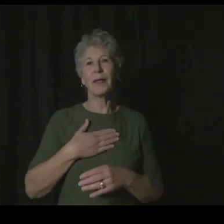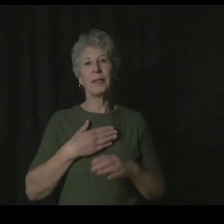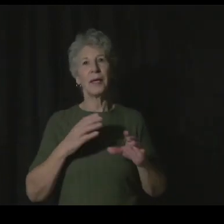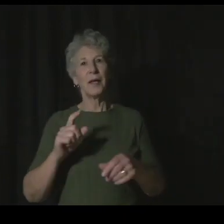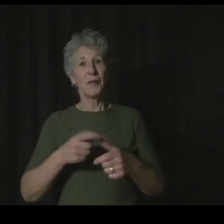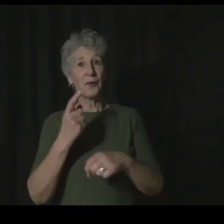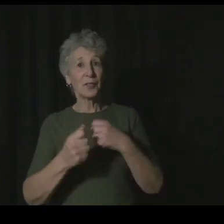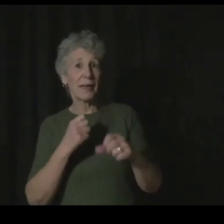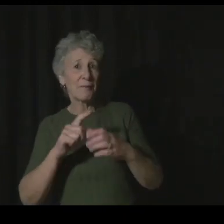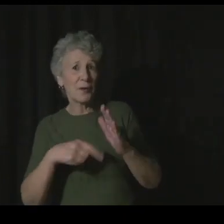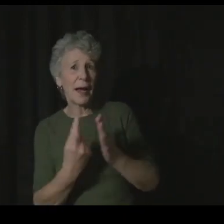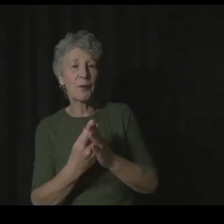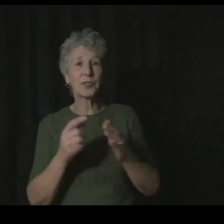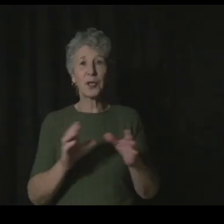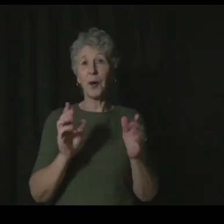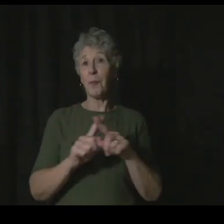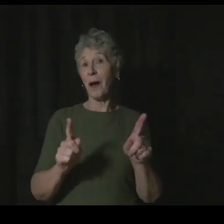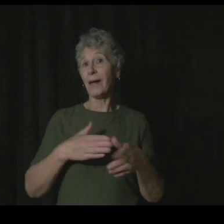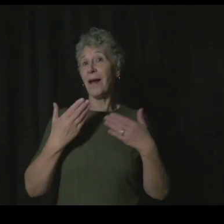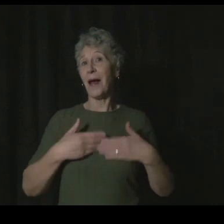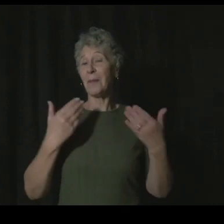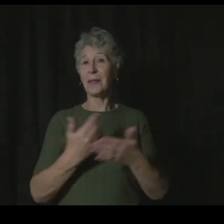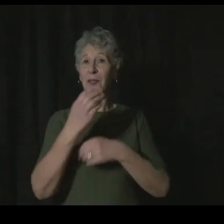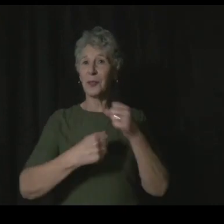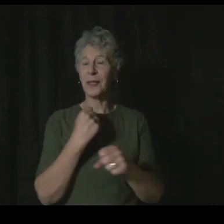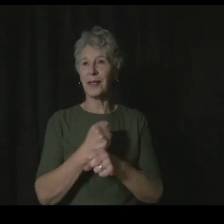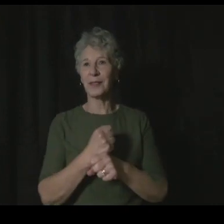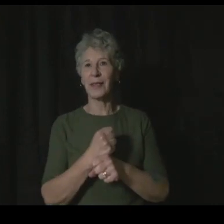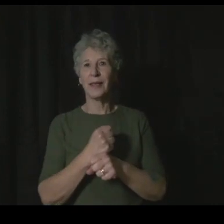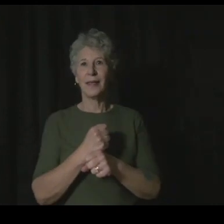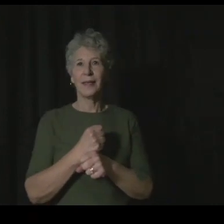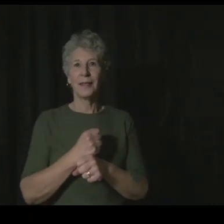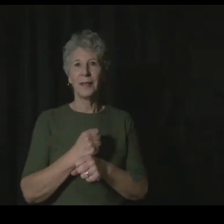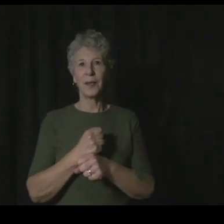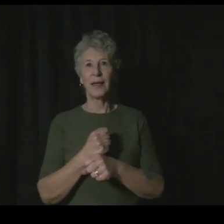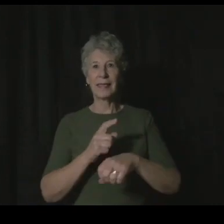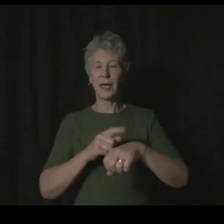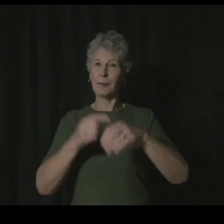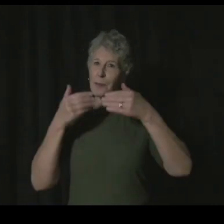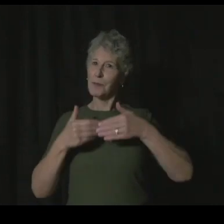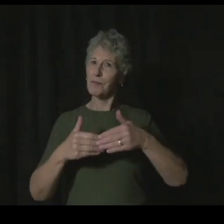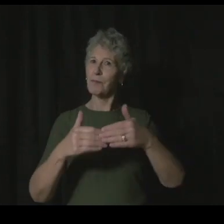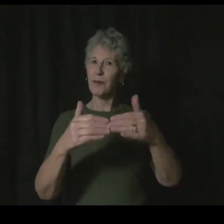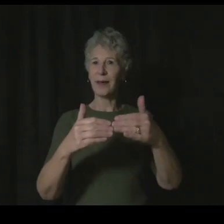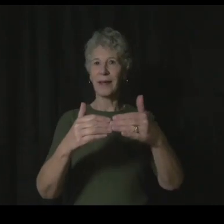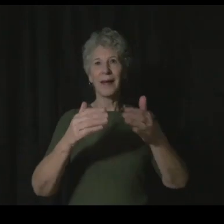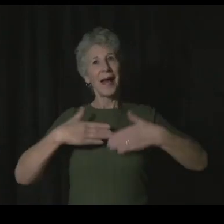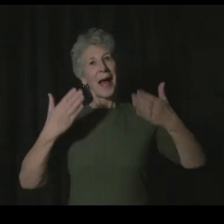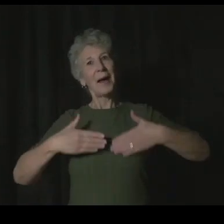Year. All right, the first service, they did not want to get rid of the old year yet. It is time to move on, so Happy New